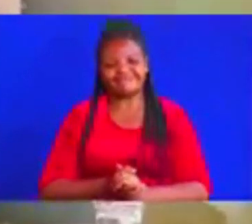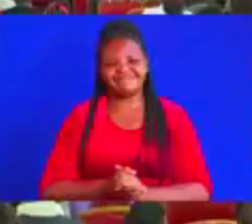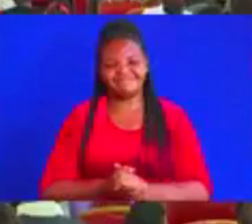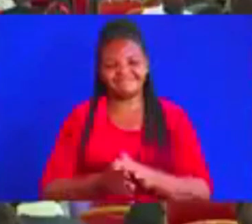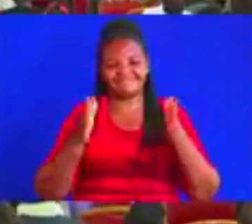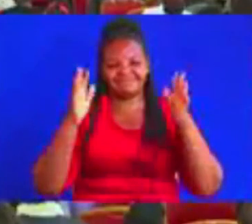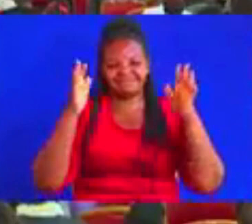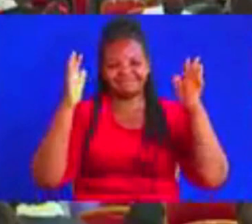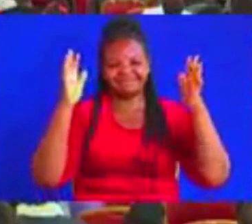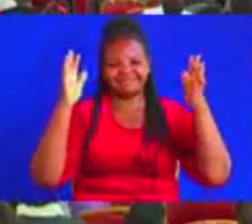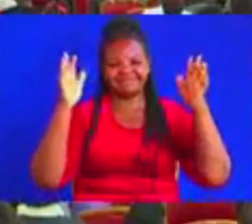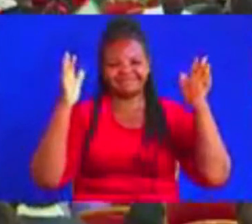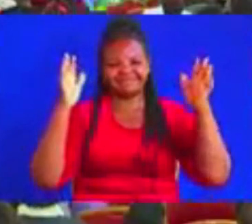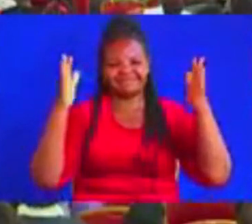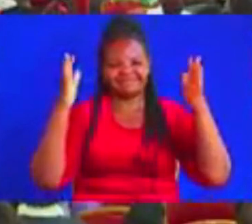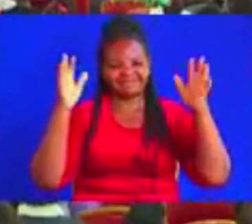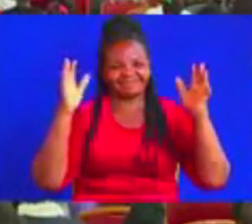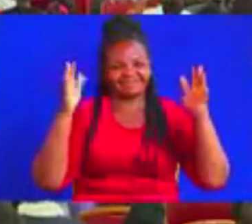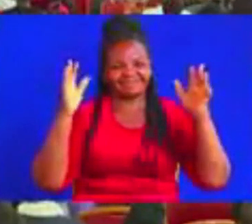Media team.